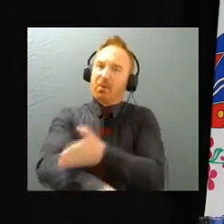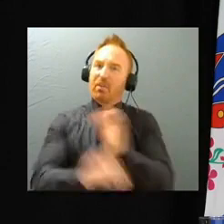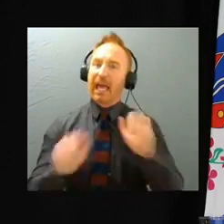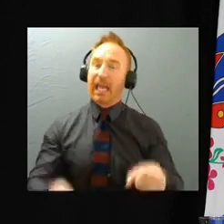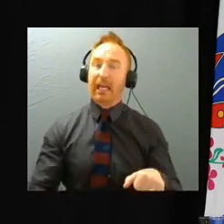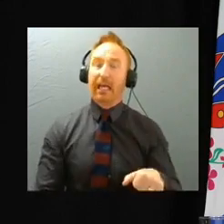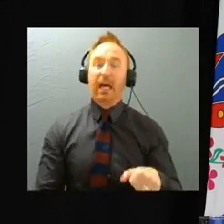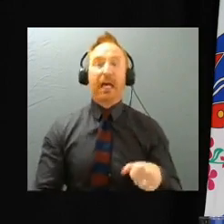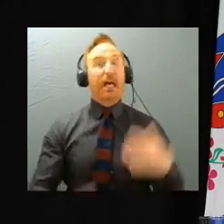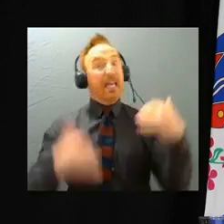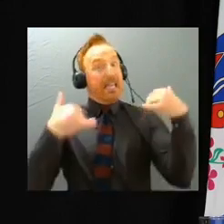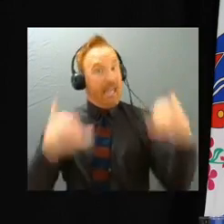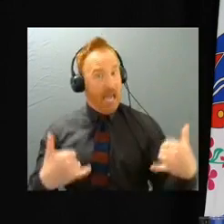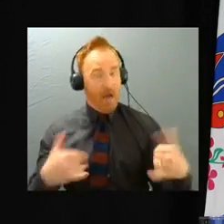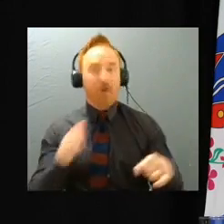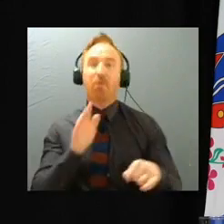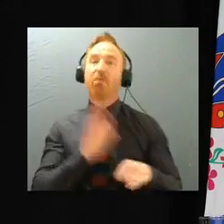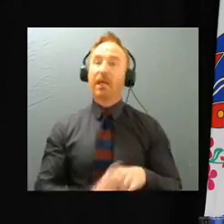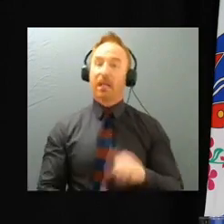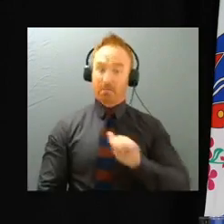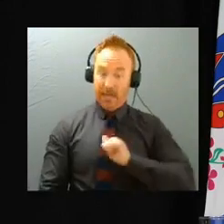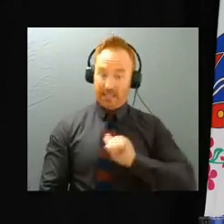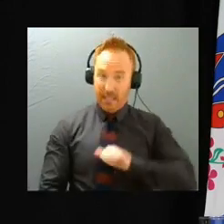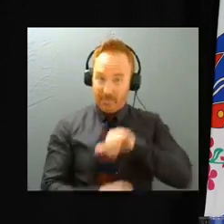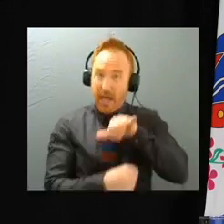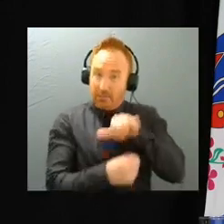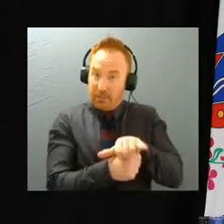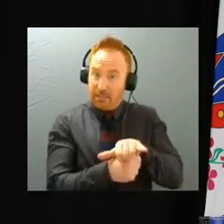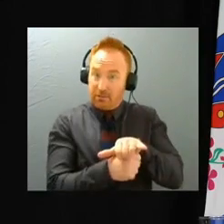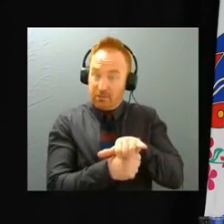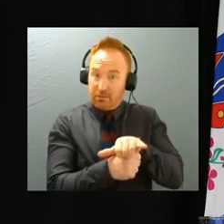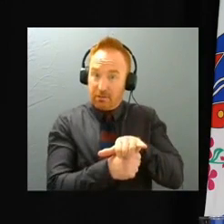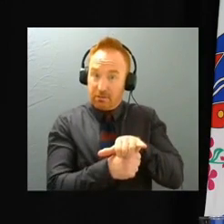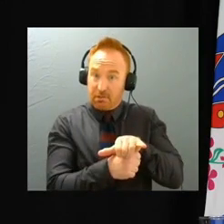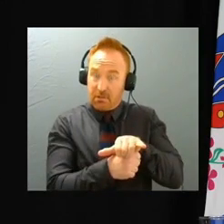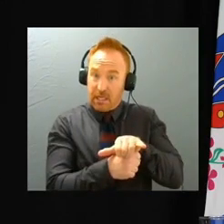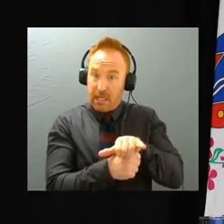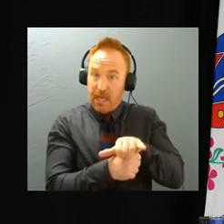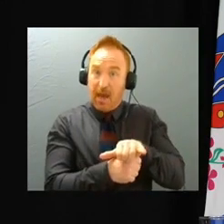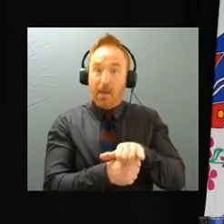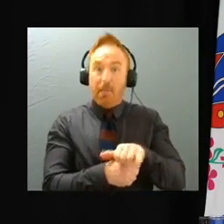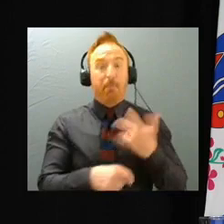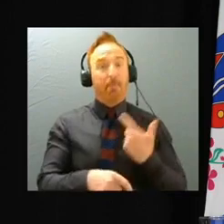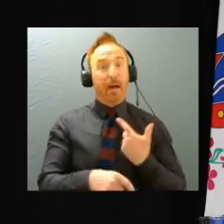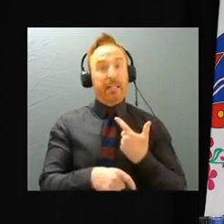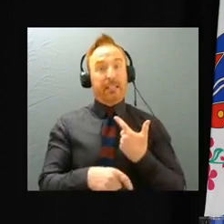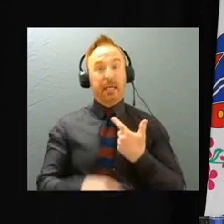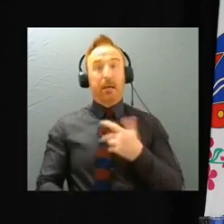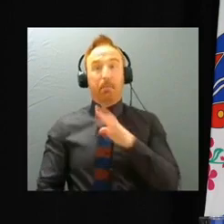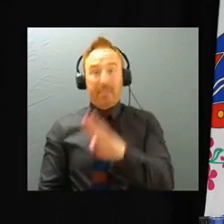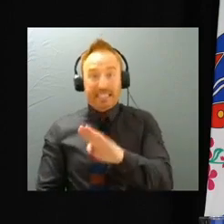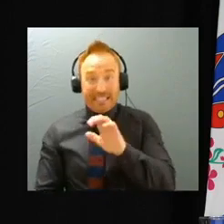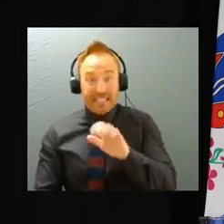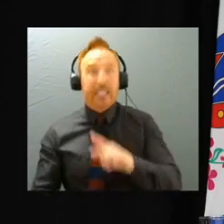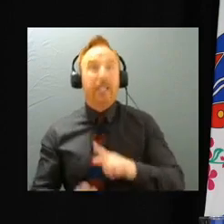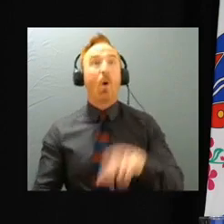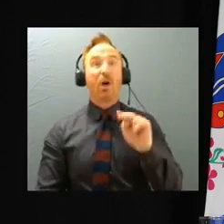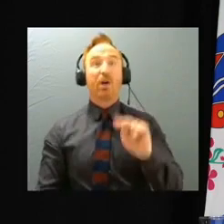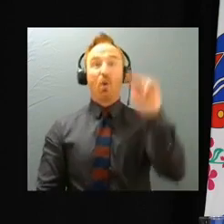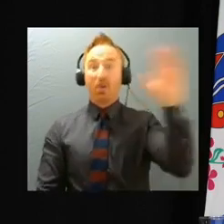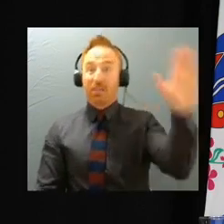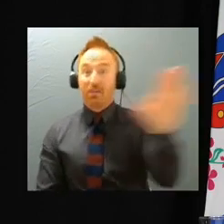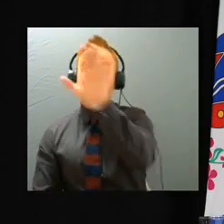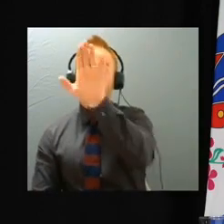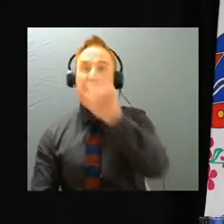of self-isolation. Self-isolation that we will no longer impose on BC and Northern residents in return for